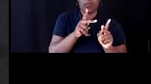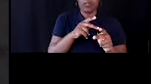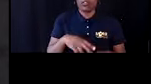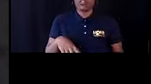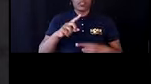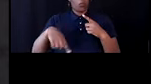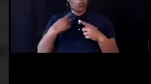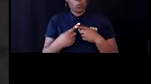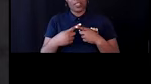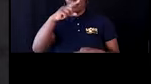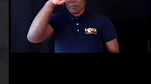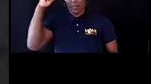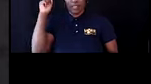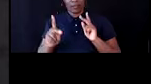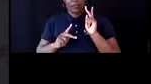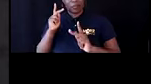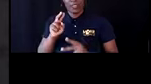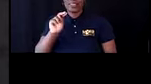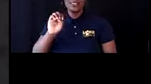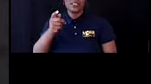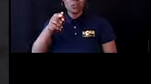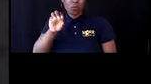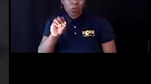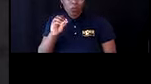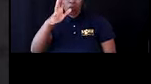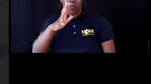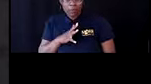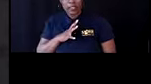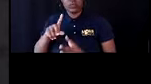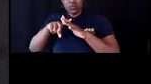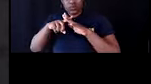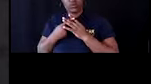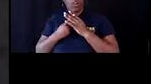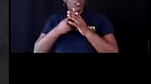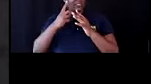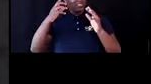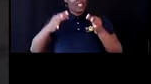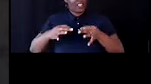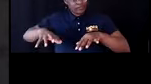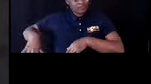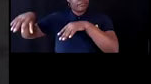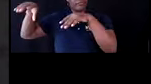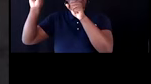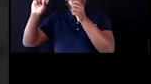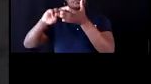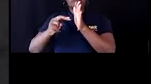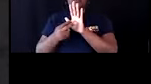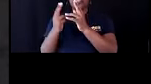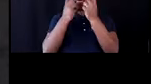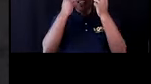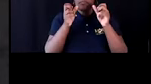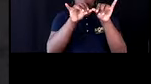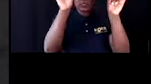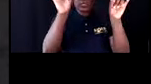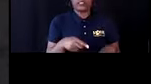militancy of the whole Negro people and thus of the anti-imperialist coalition is greatly enhanced." It's also worth noting